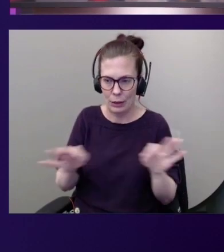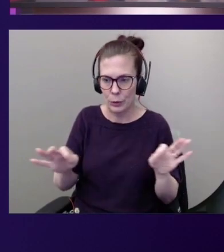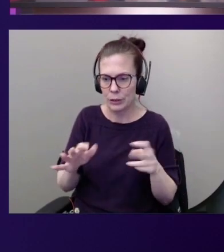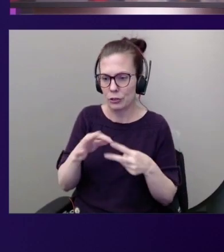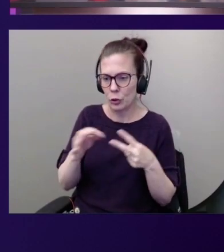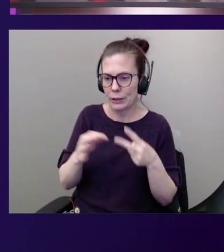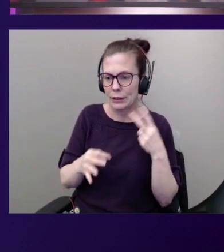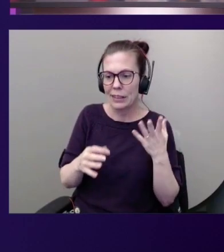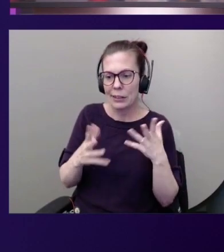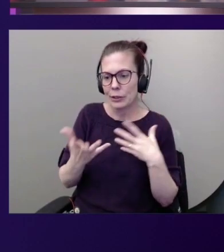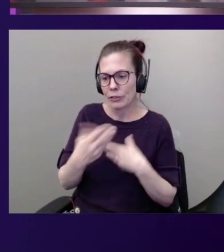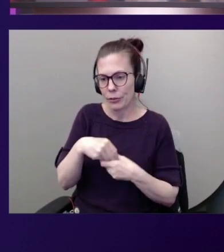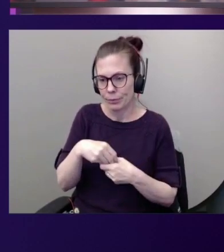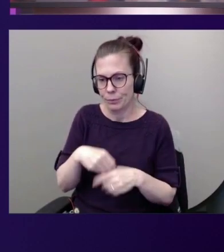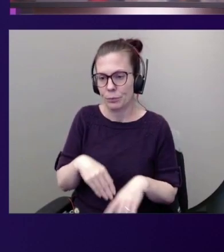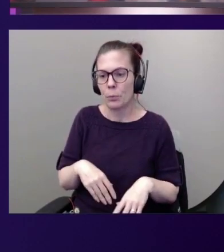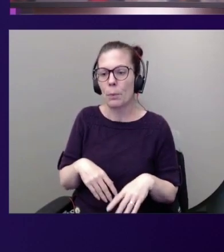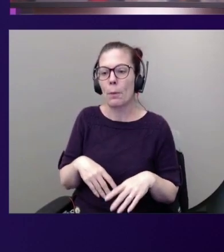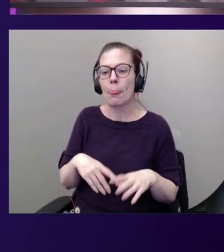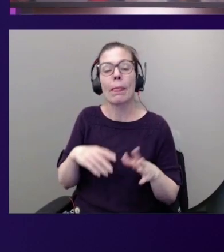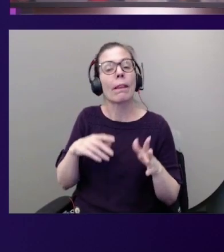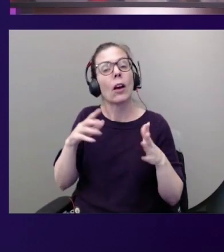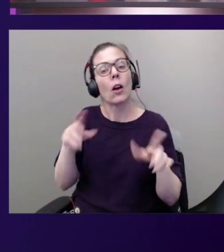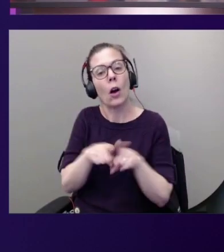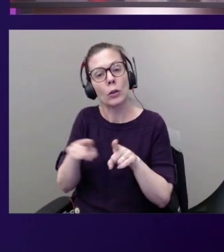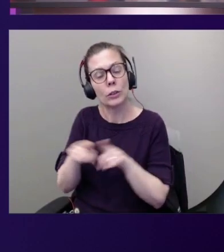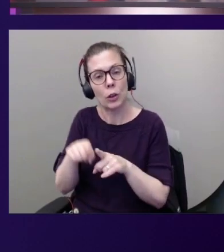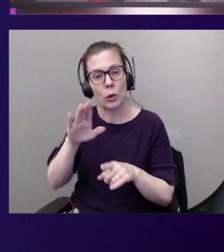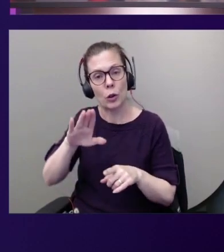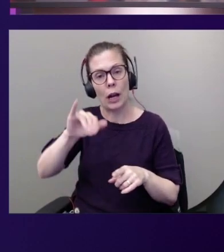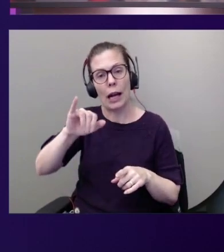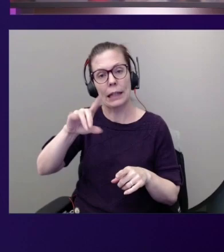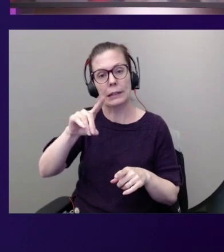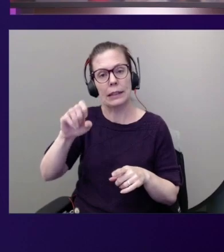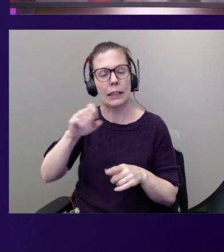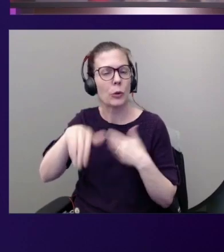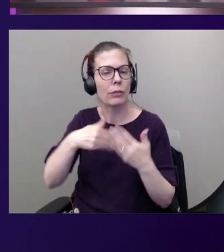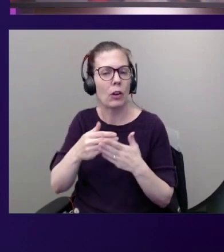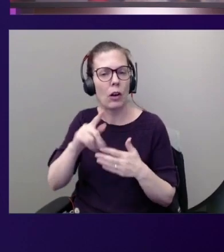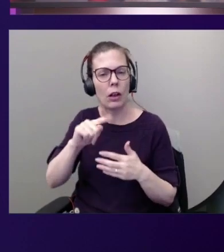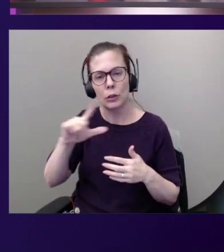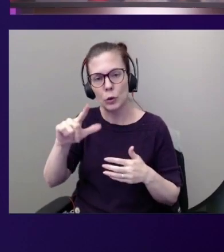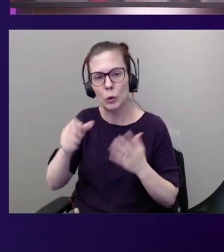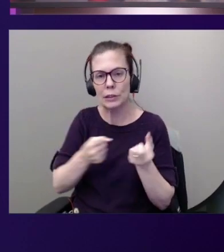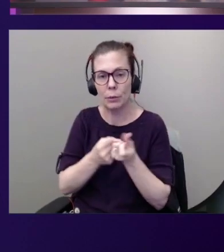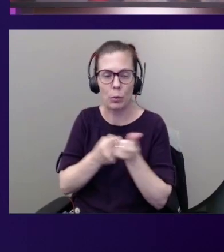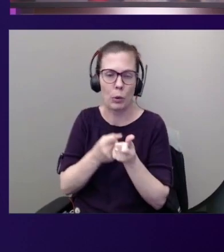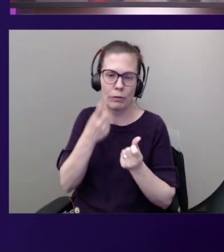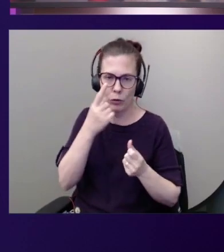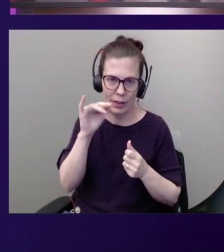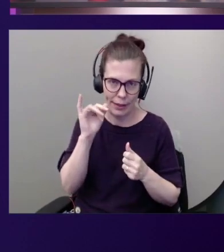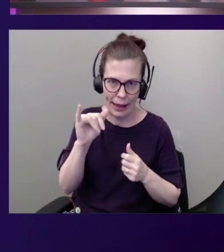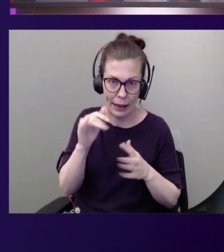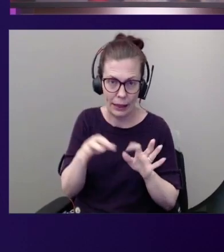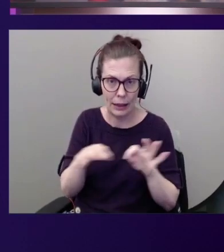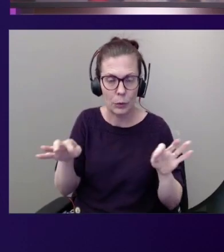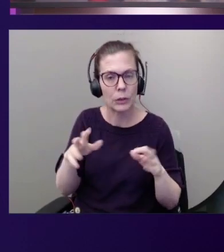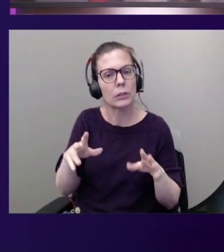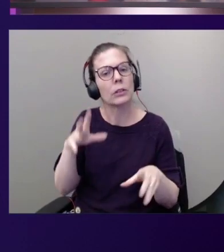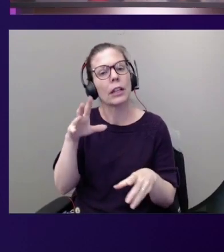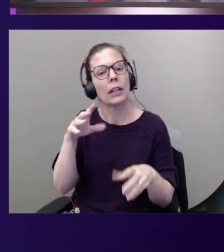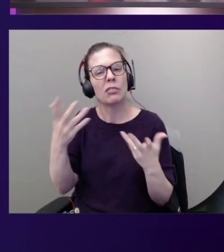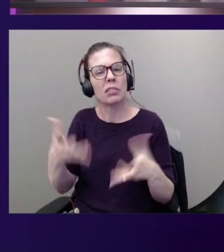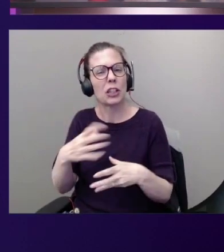has built into it. Additionally, in your IDE, you'll have all the tooling support for that language, including autocomplete and